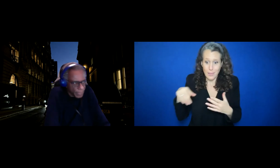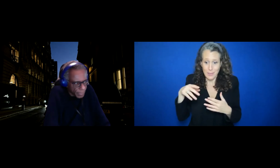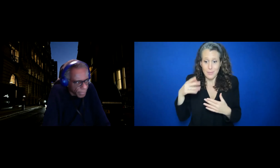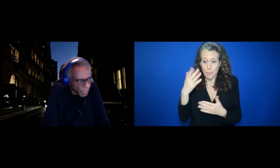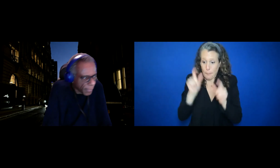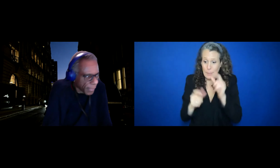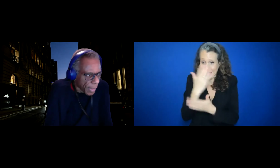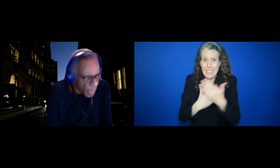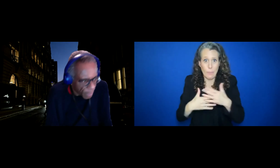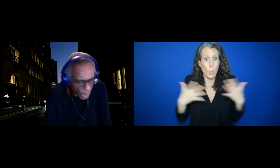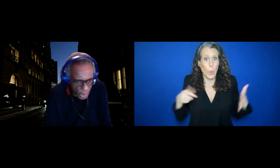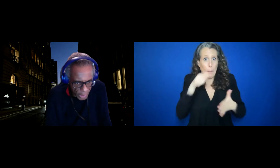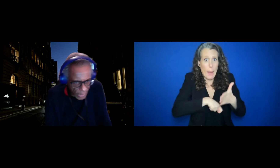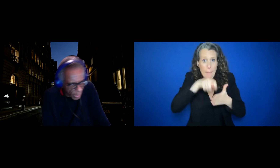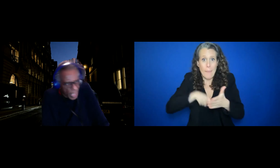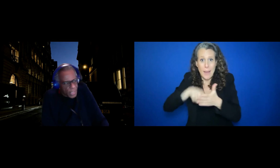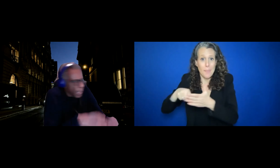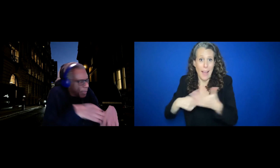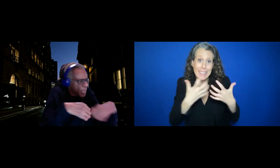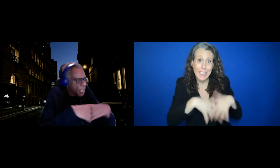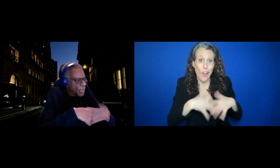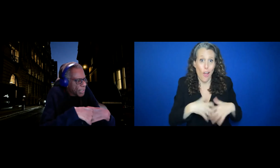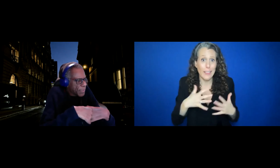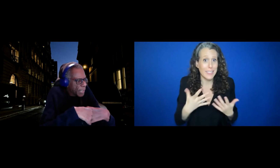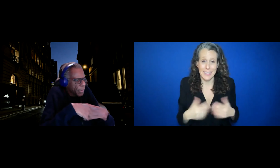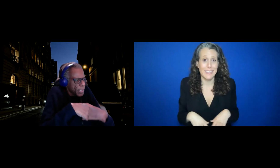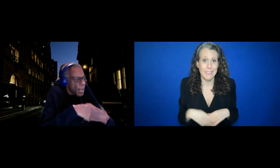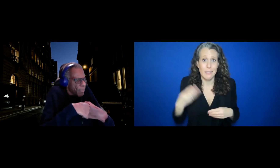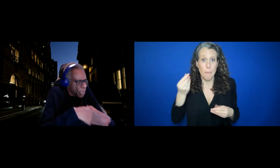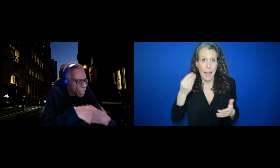technology. British